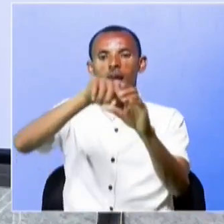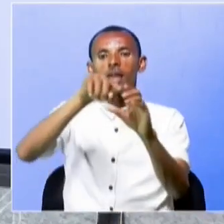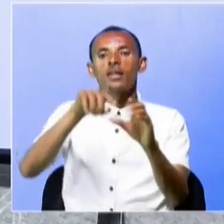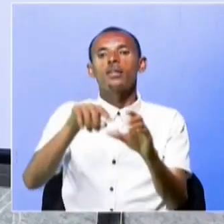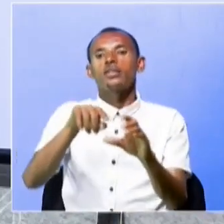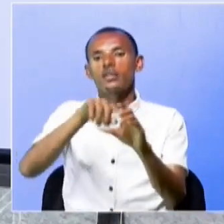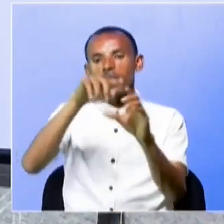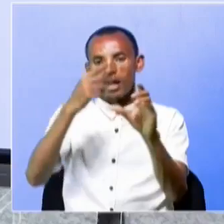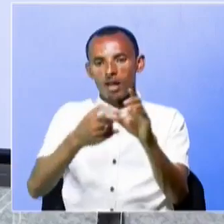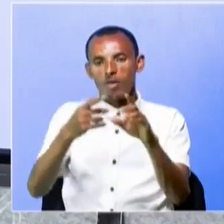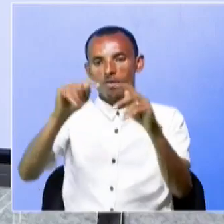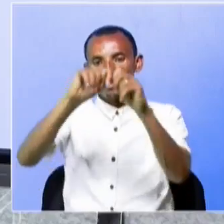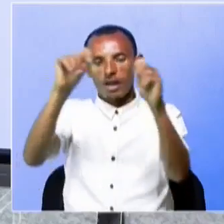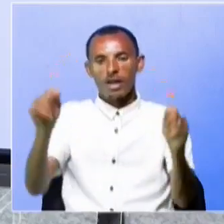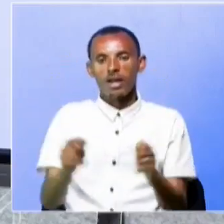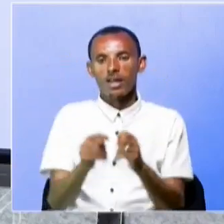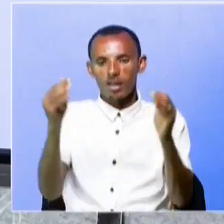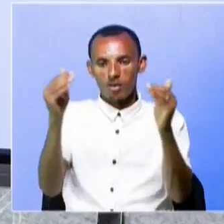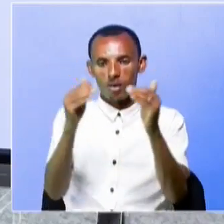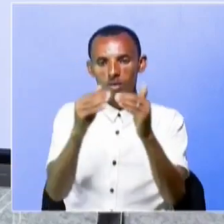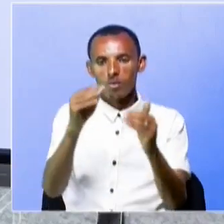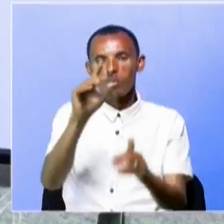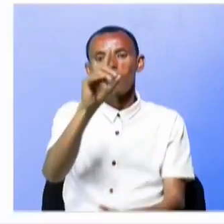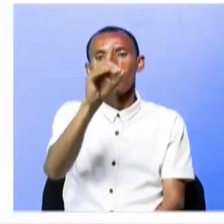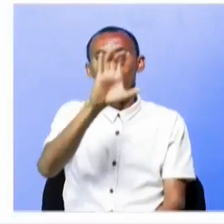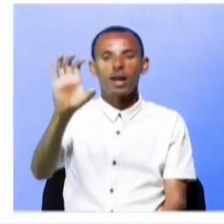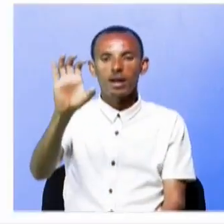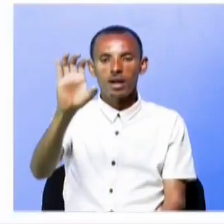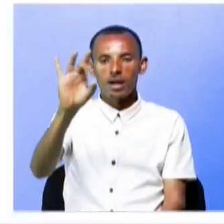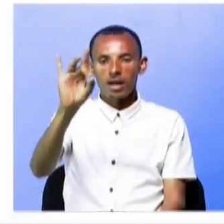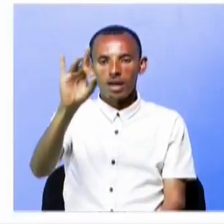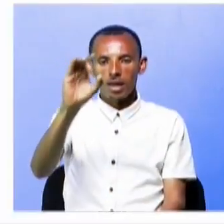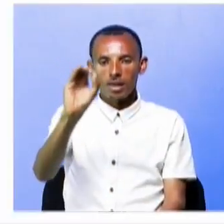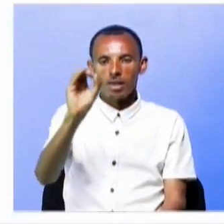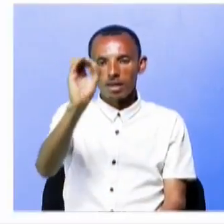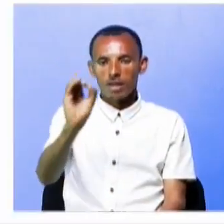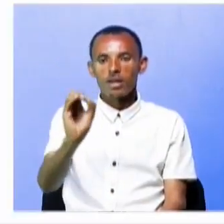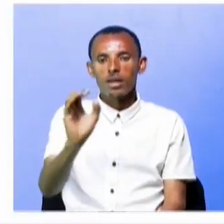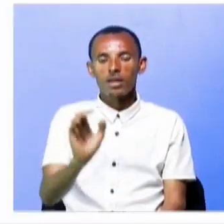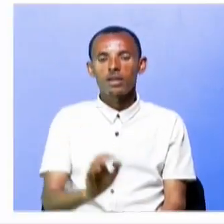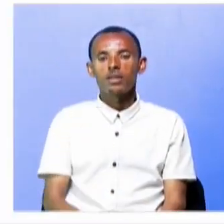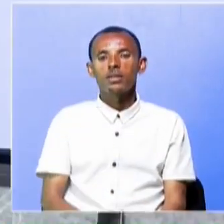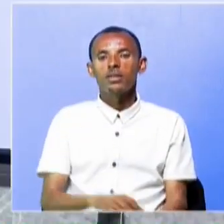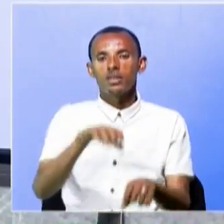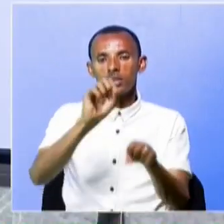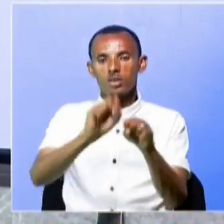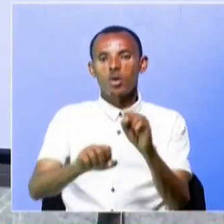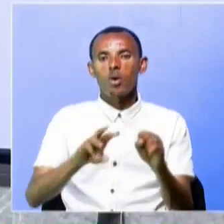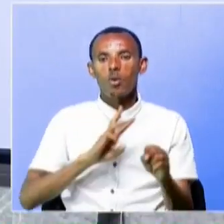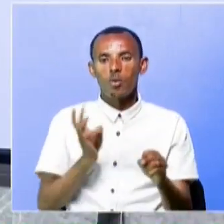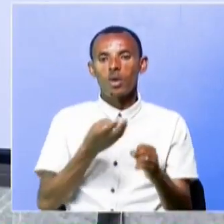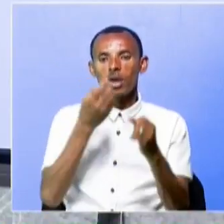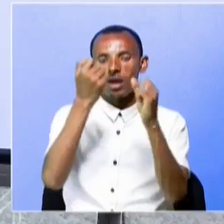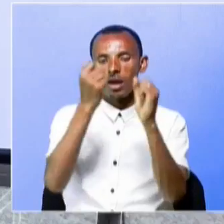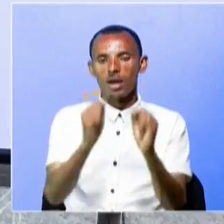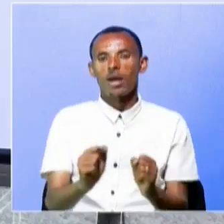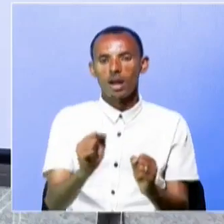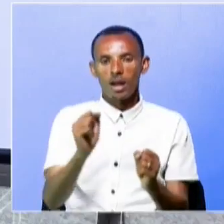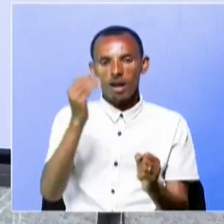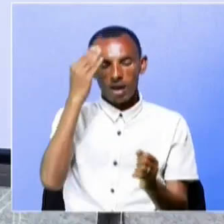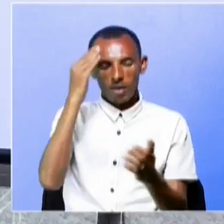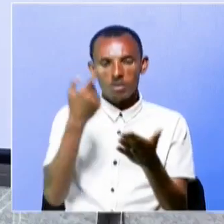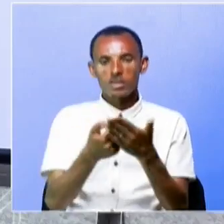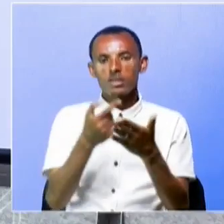all these angles must be 180 degree. So we can now add these